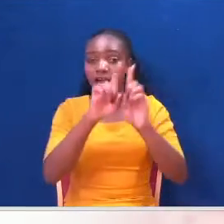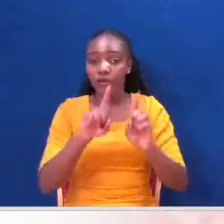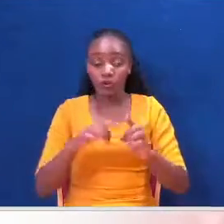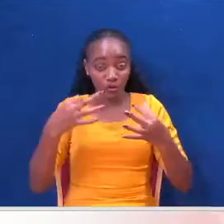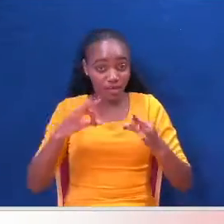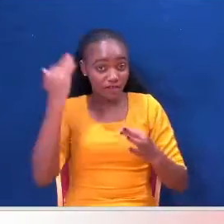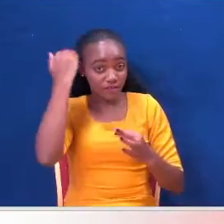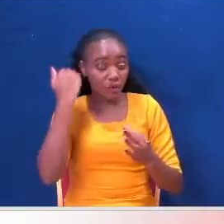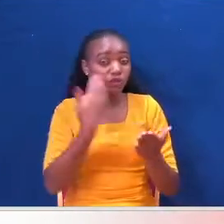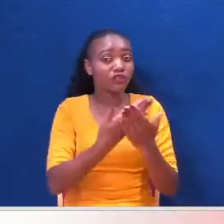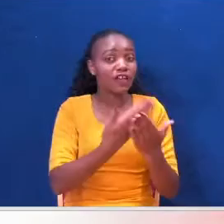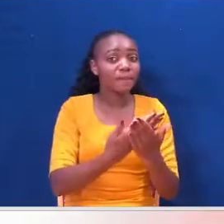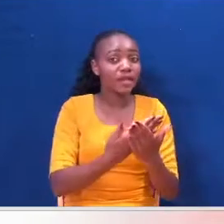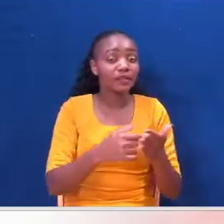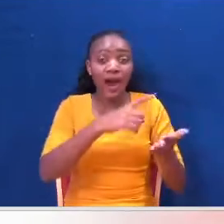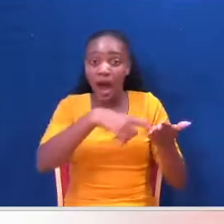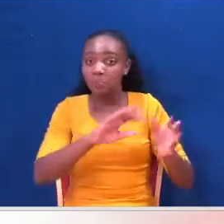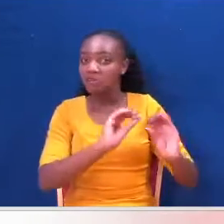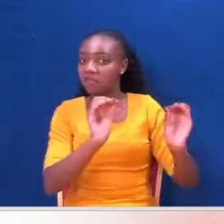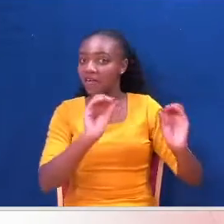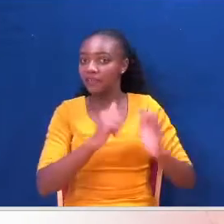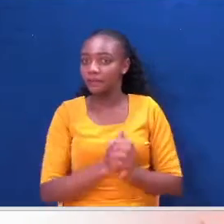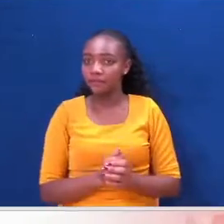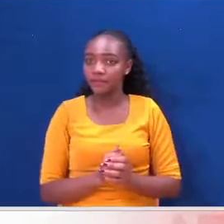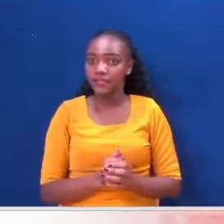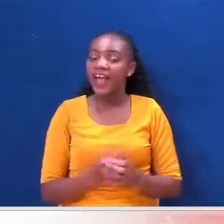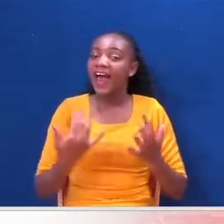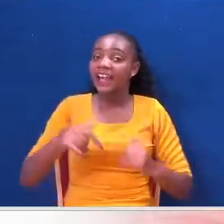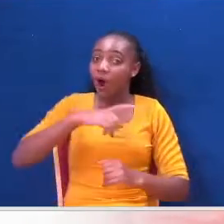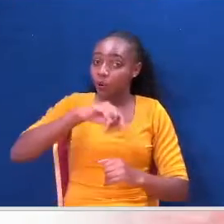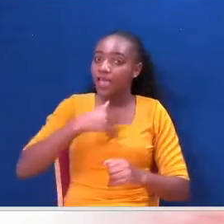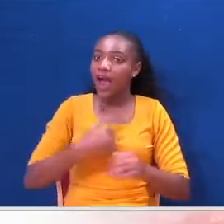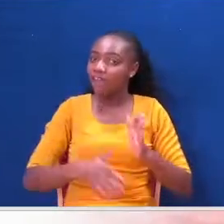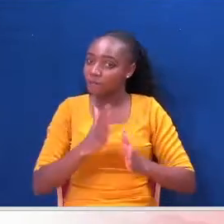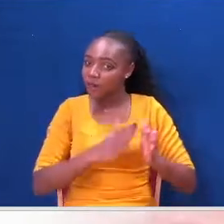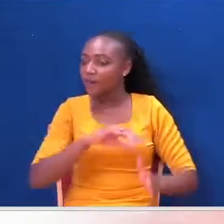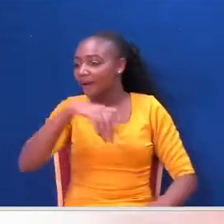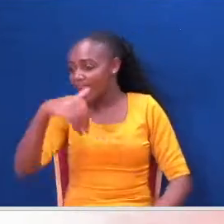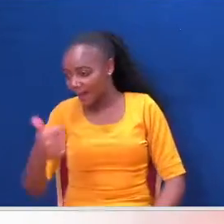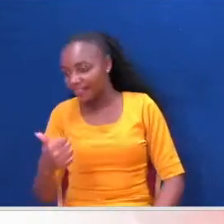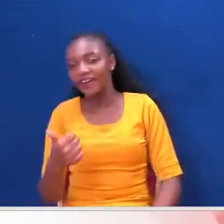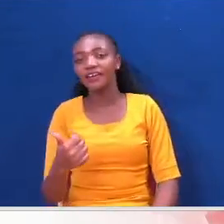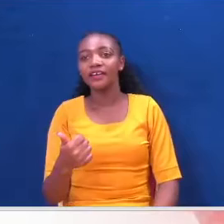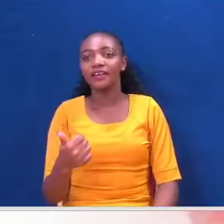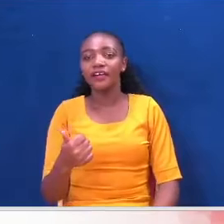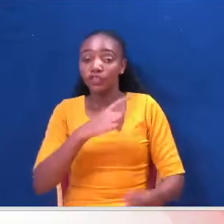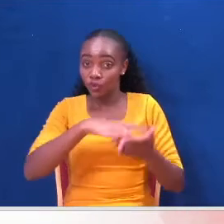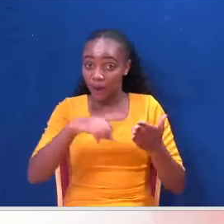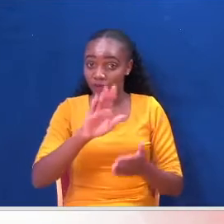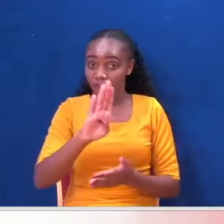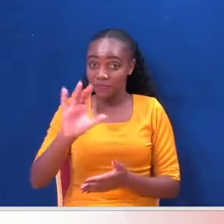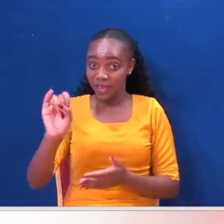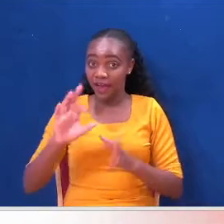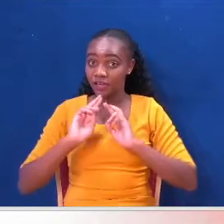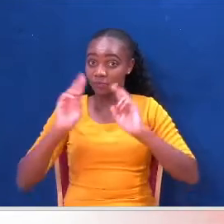against them. Hata kama wanazuia sasa, sisi tutakapiga kupata njia ya kupitisha. When you